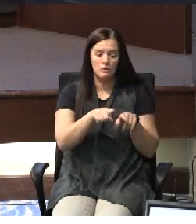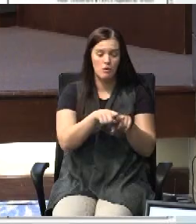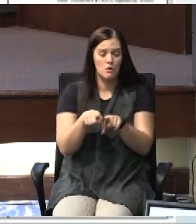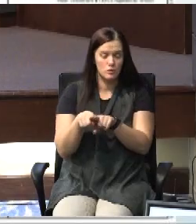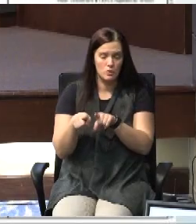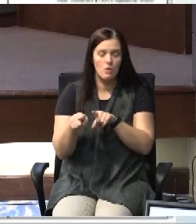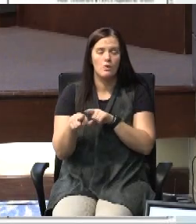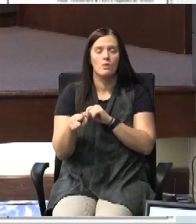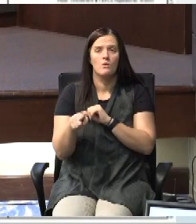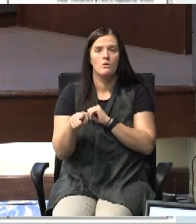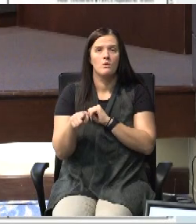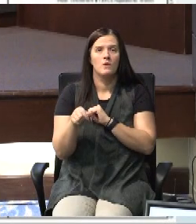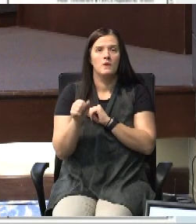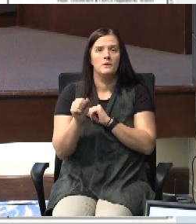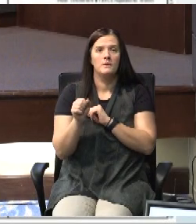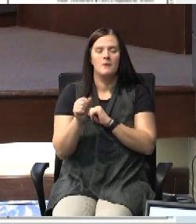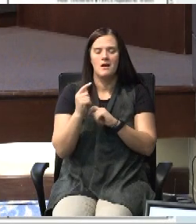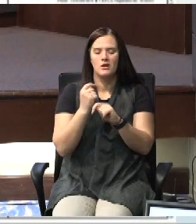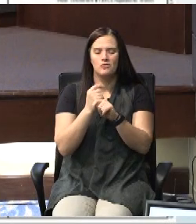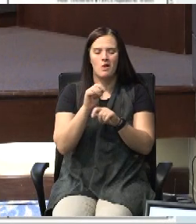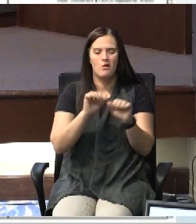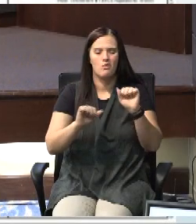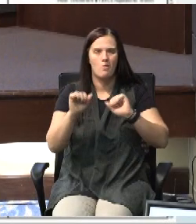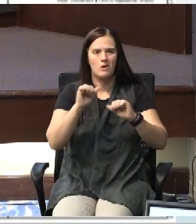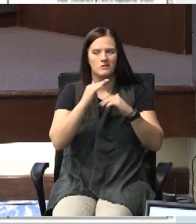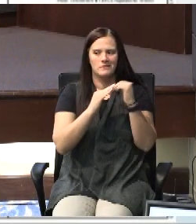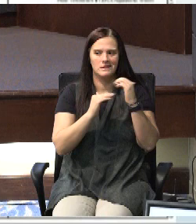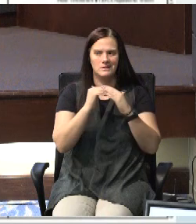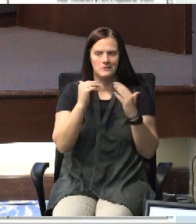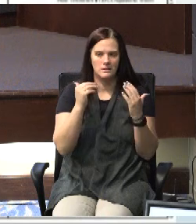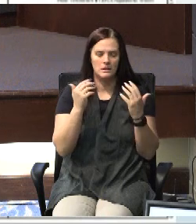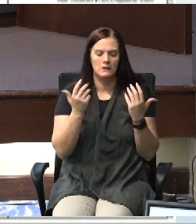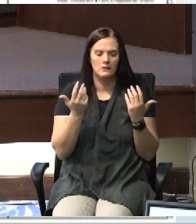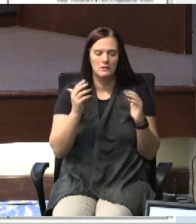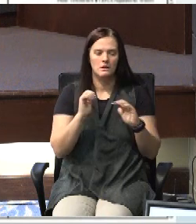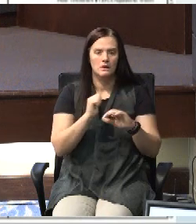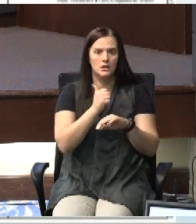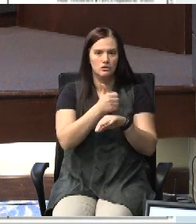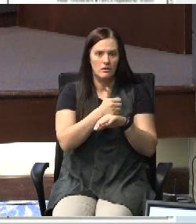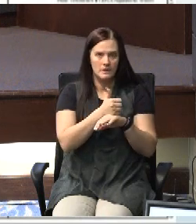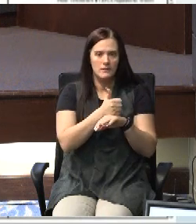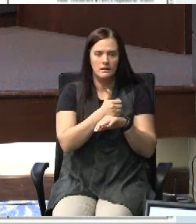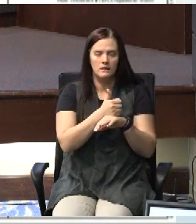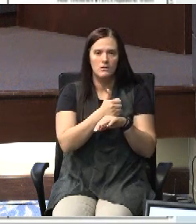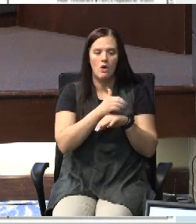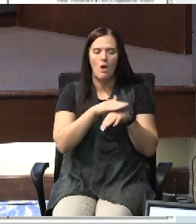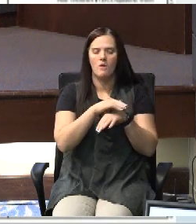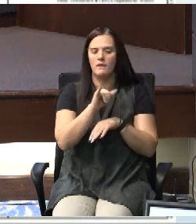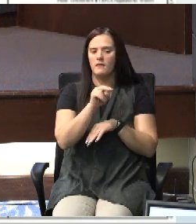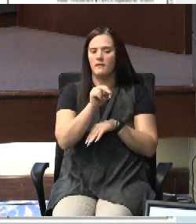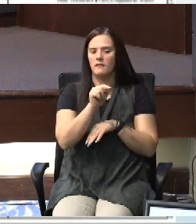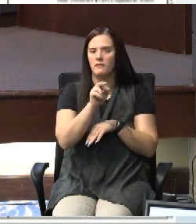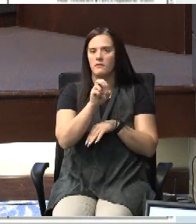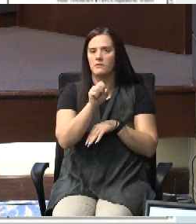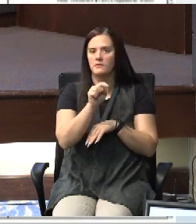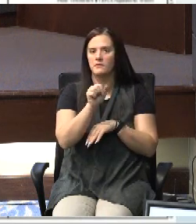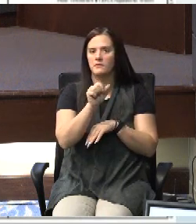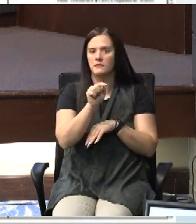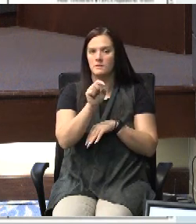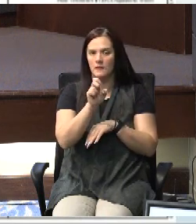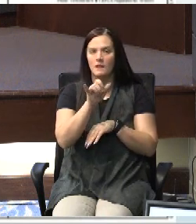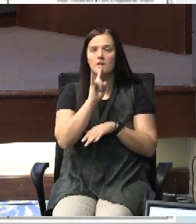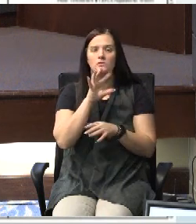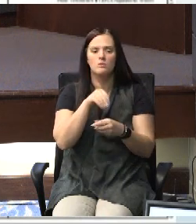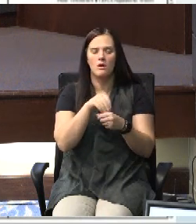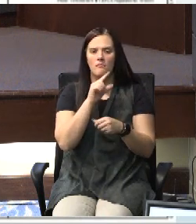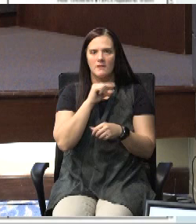also a truck wash facility that's being constructed along the interstate. That's